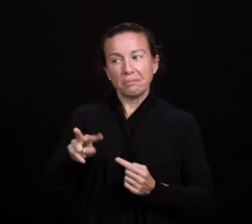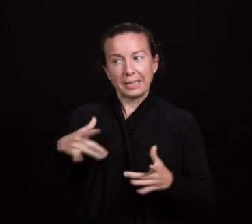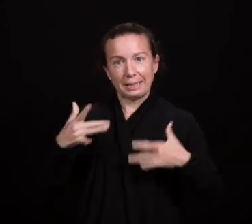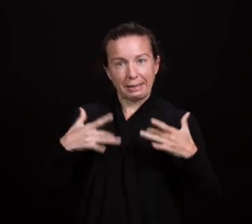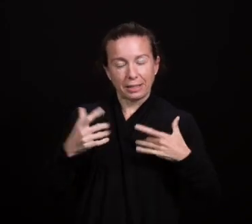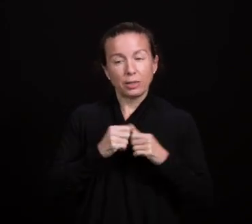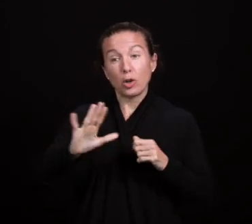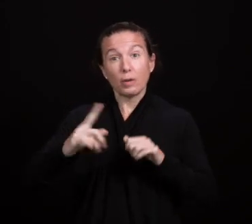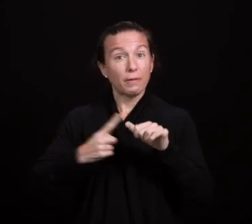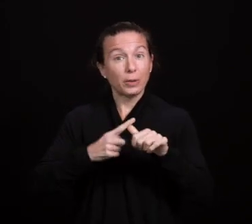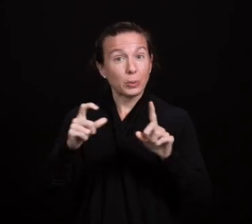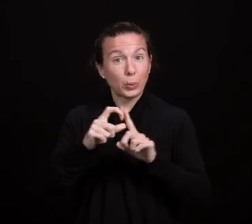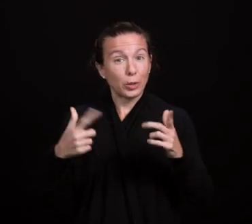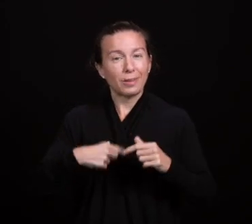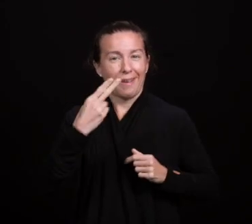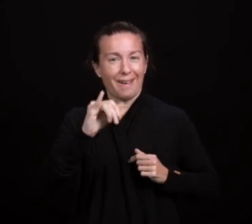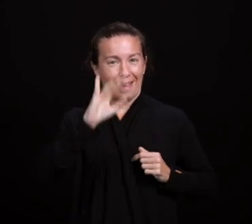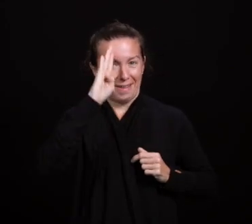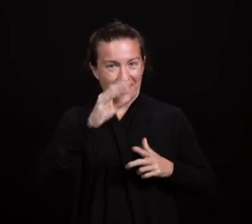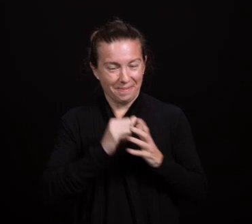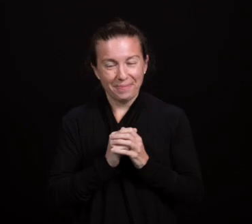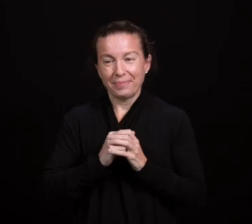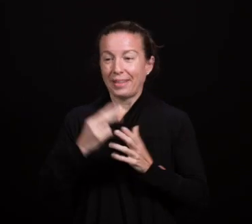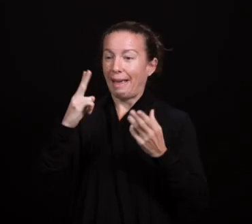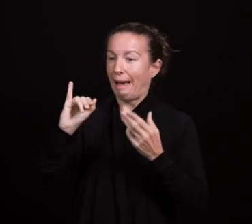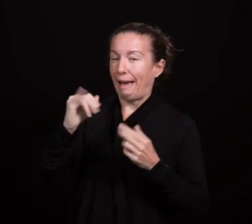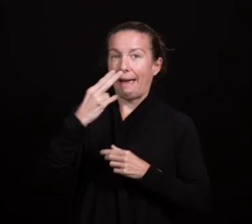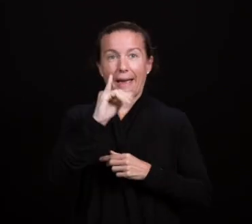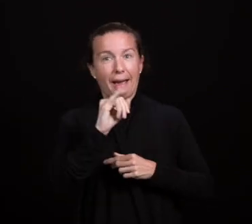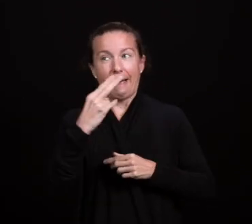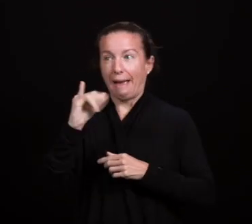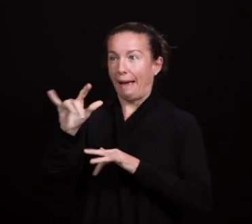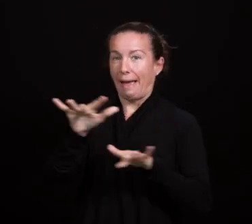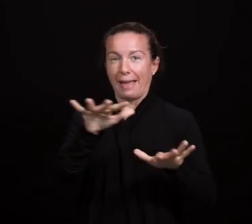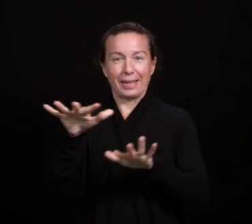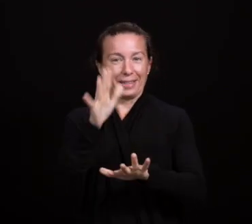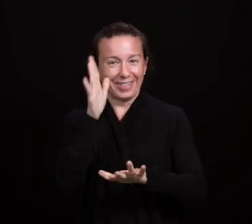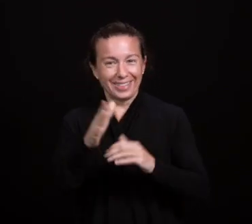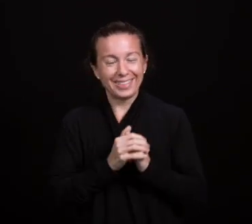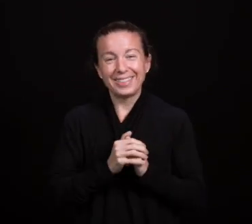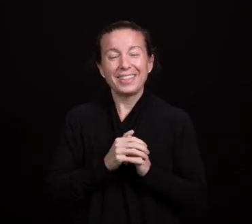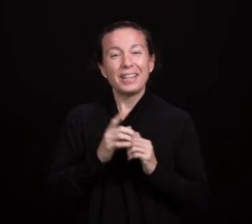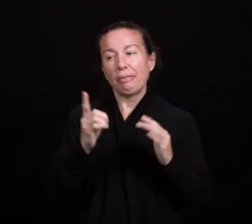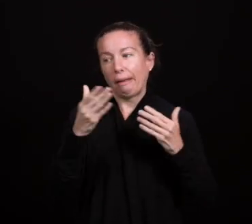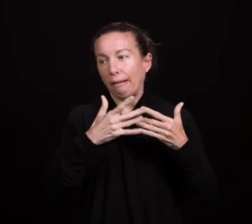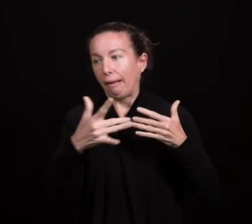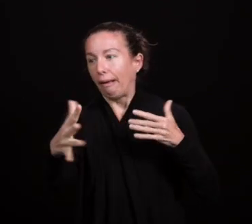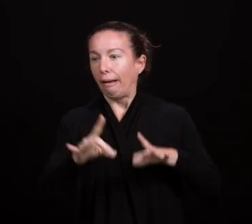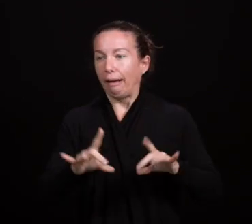Her first word was hi, and then she'd say it all the time, hi, hi, hi. And then from there, she kind of took